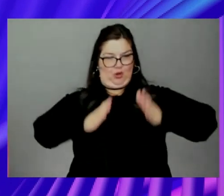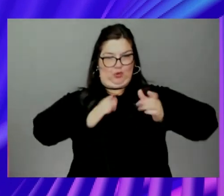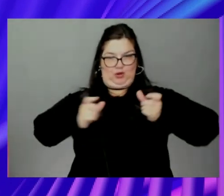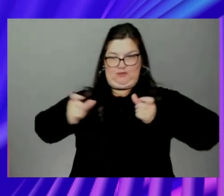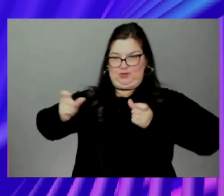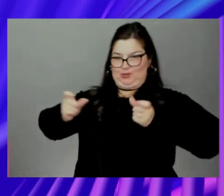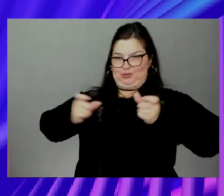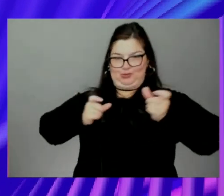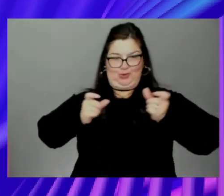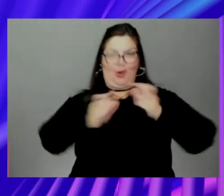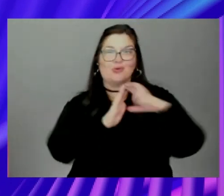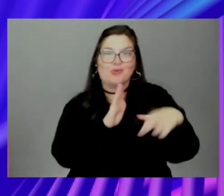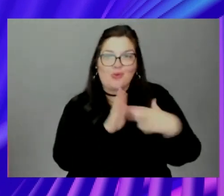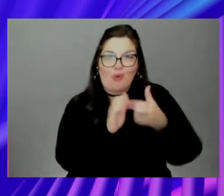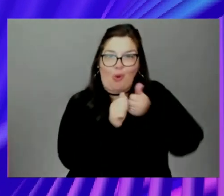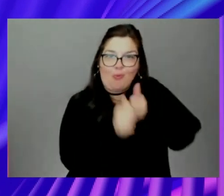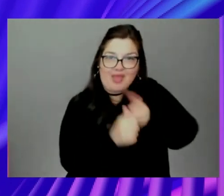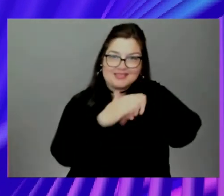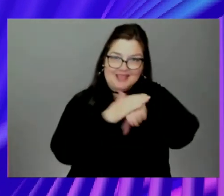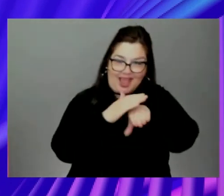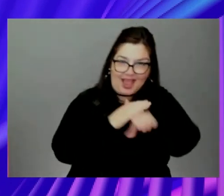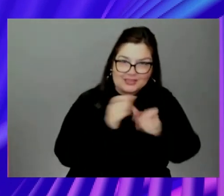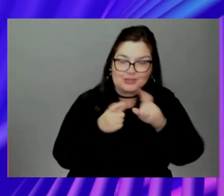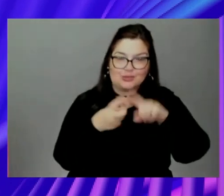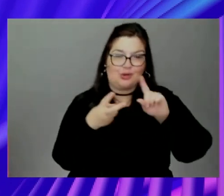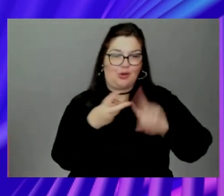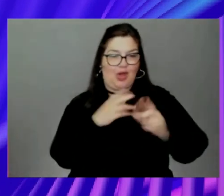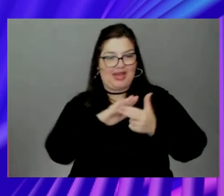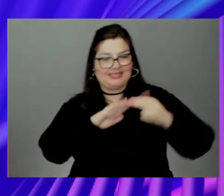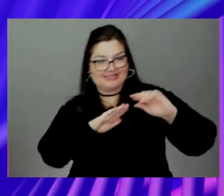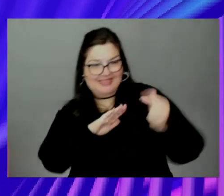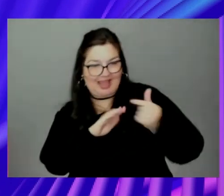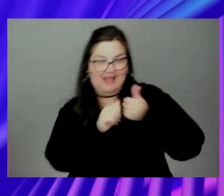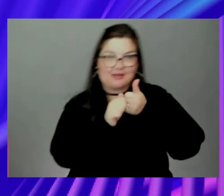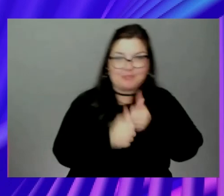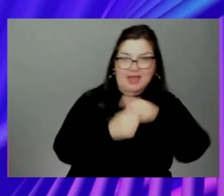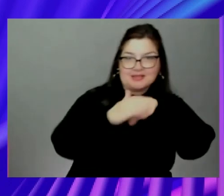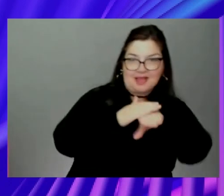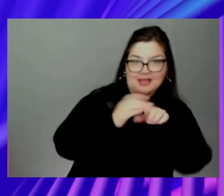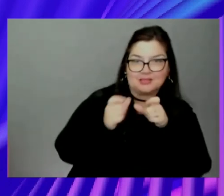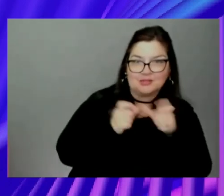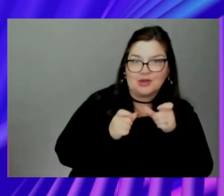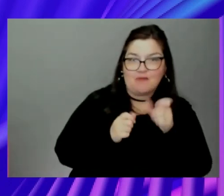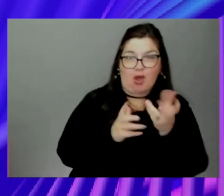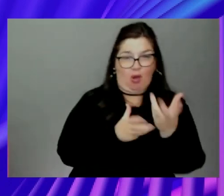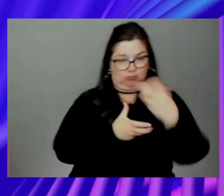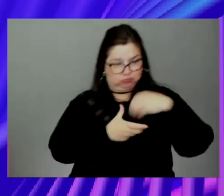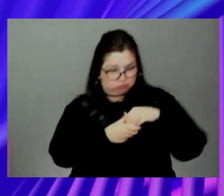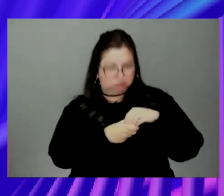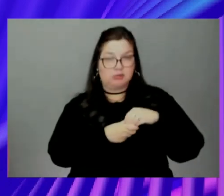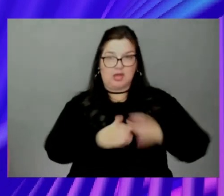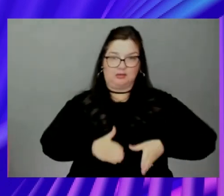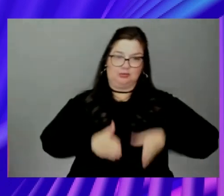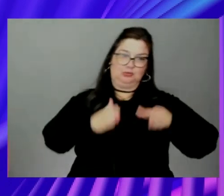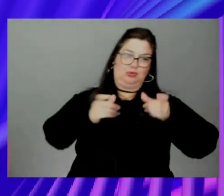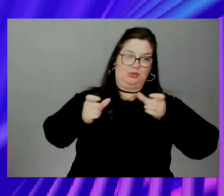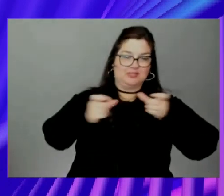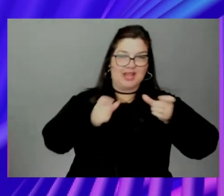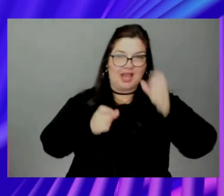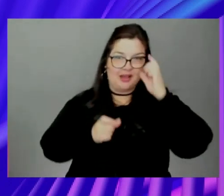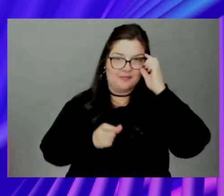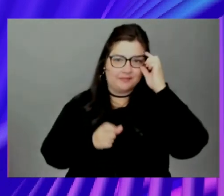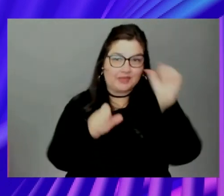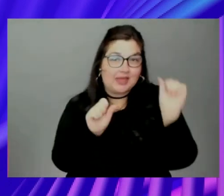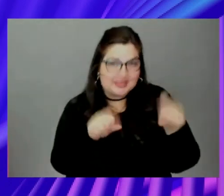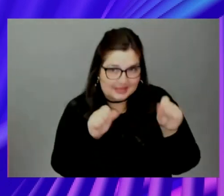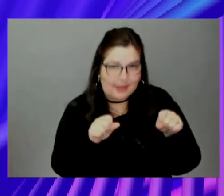access control, tag-based access control, all within Controltower. You have the ability to provision to different